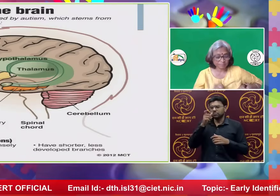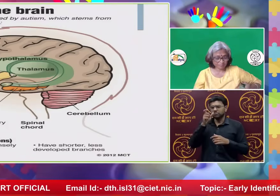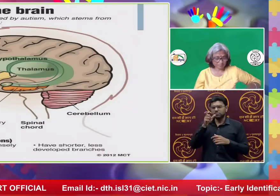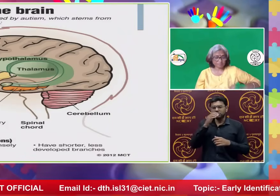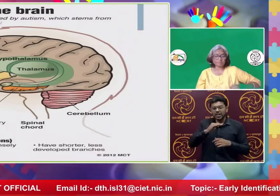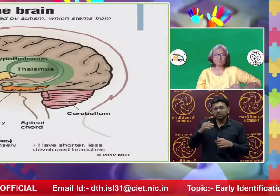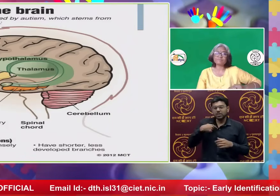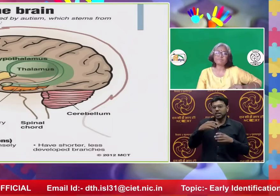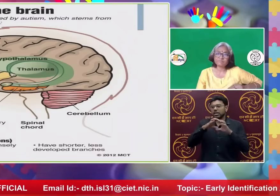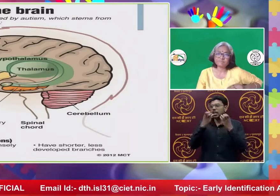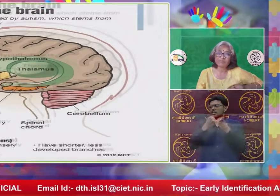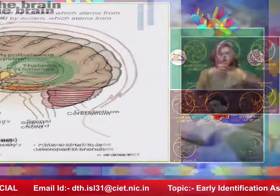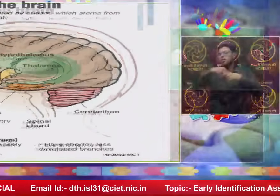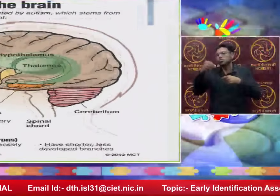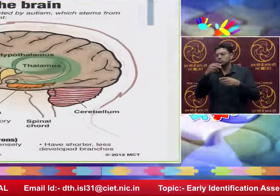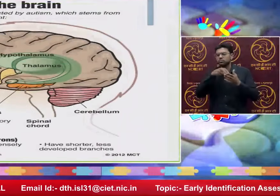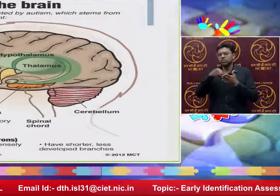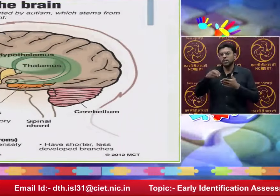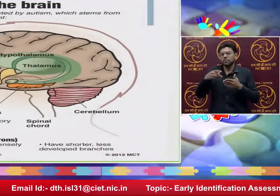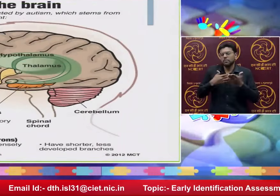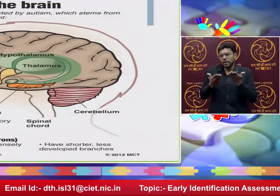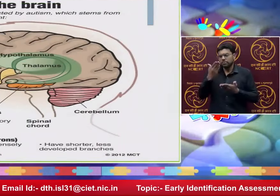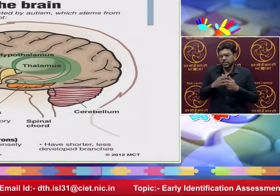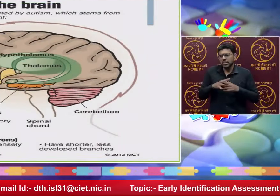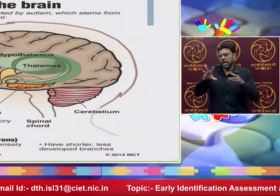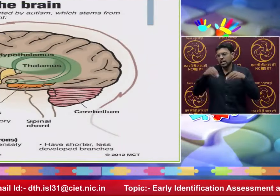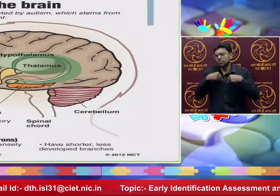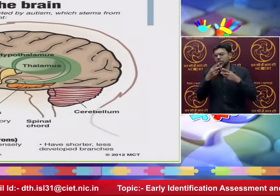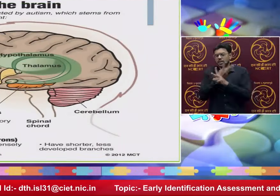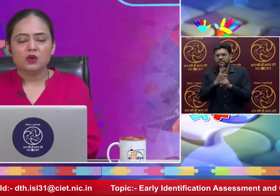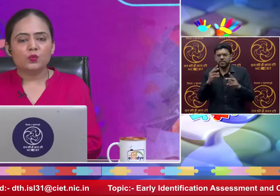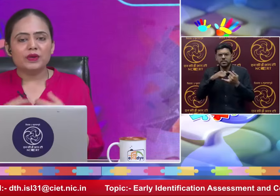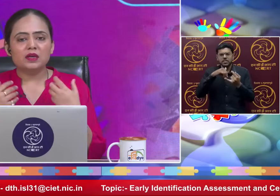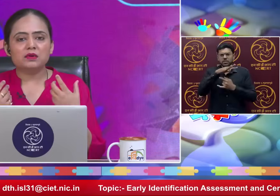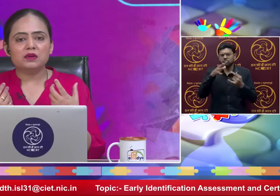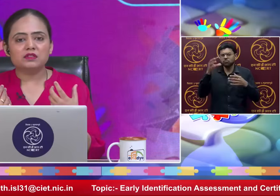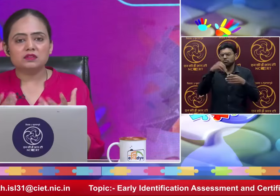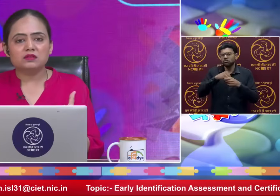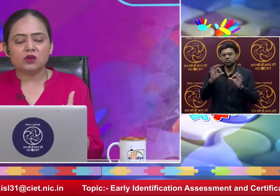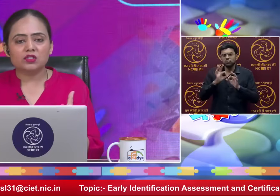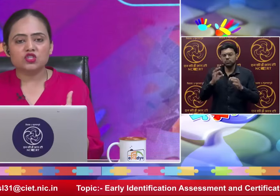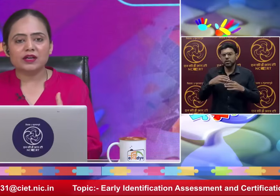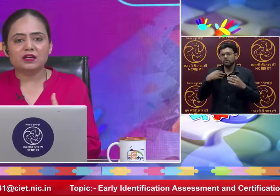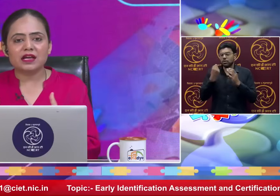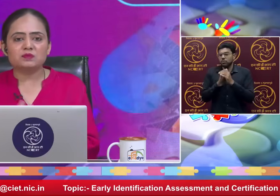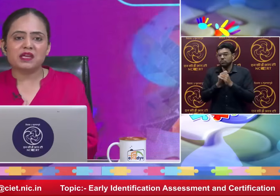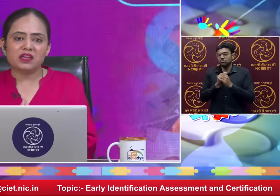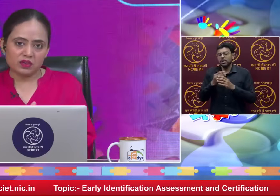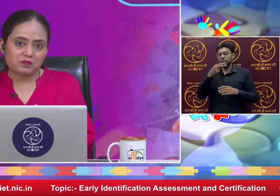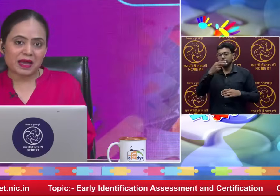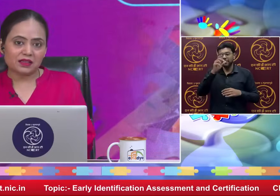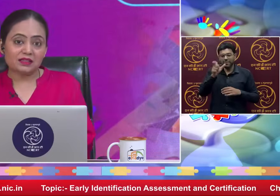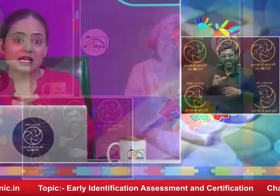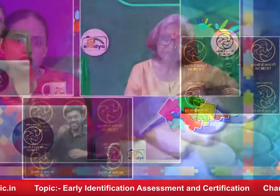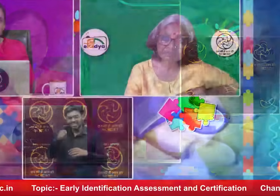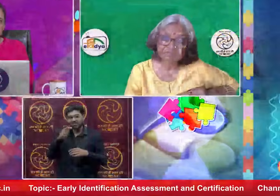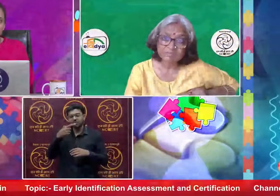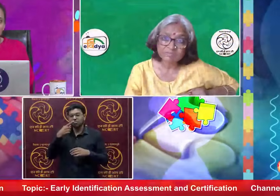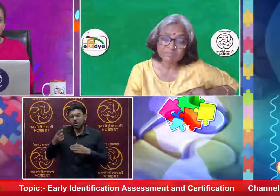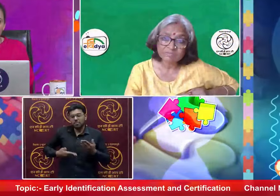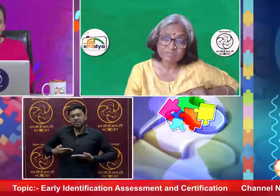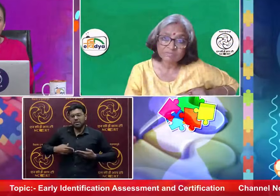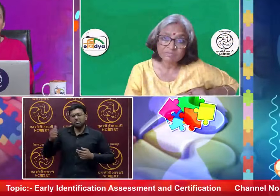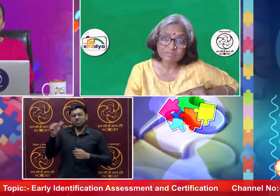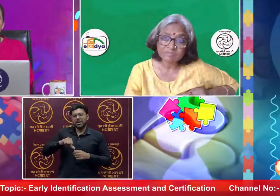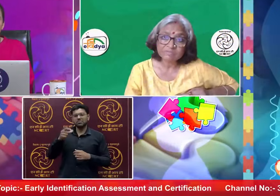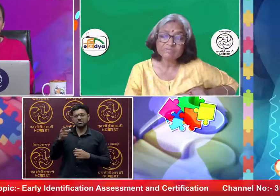the classroom just because he or she is unable to adapt to a certain scenario, we call the child as behaving badly. That should not be